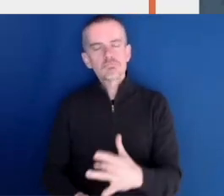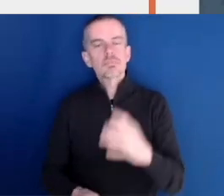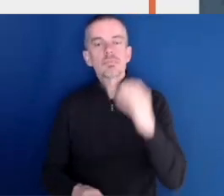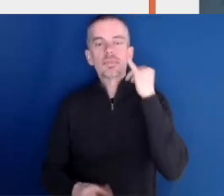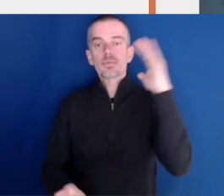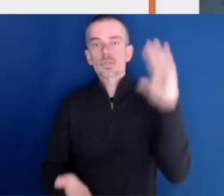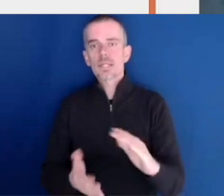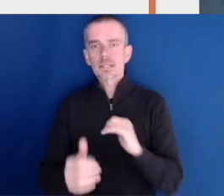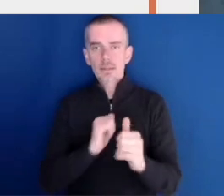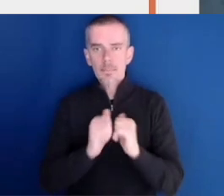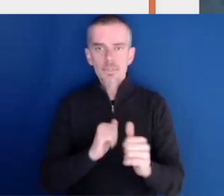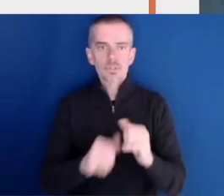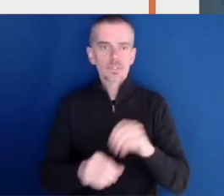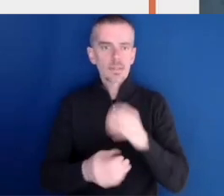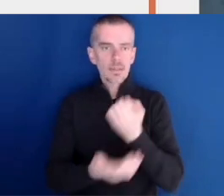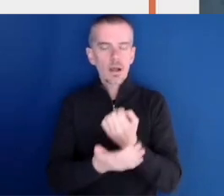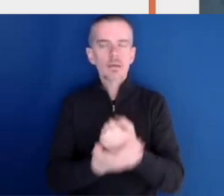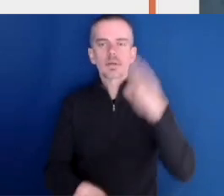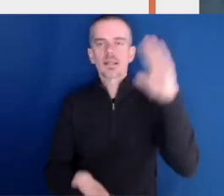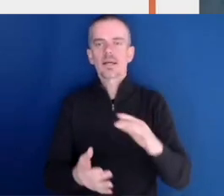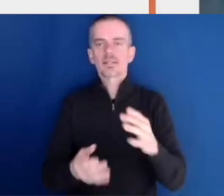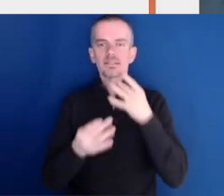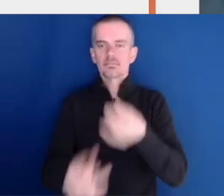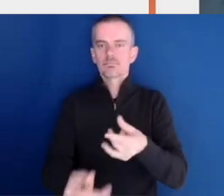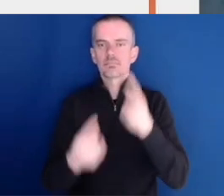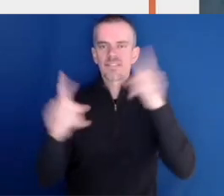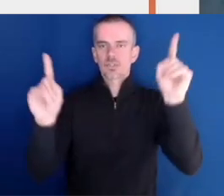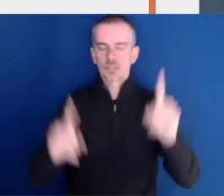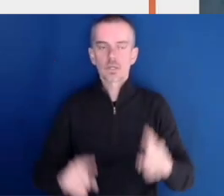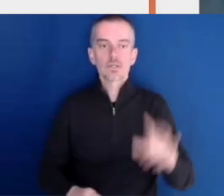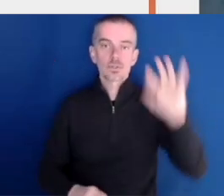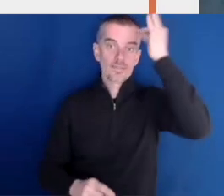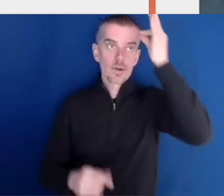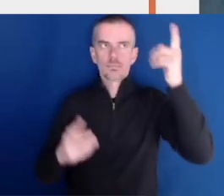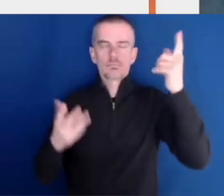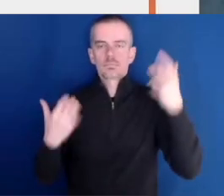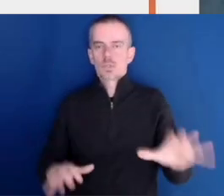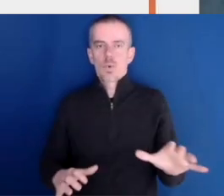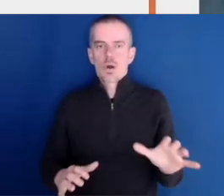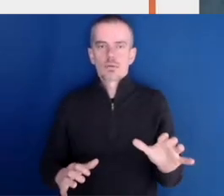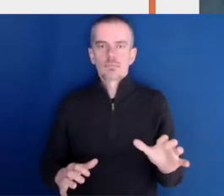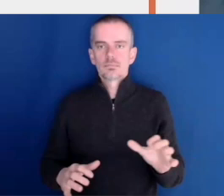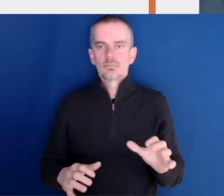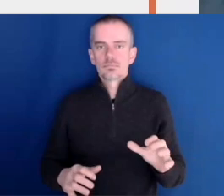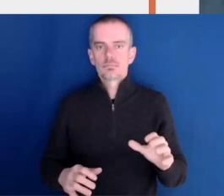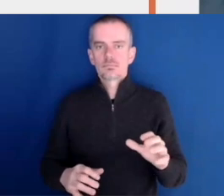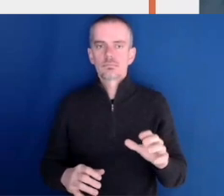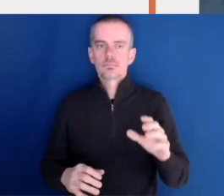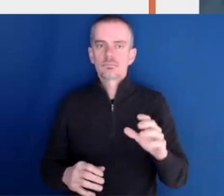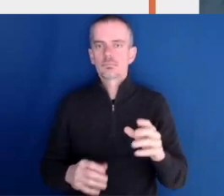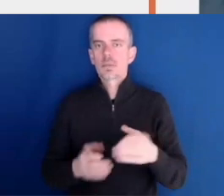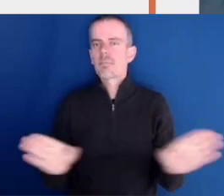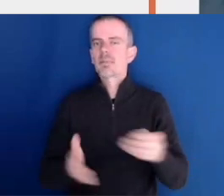less competition in an economy, there's less efficiency. And so the federal government basically doesn't want the public dollars to be